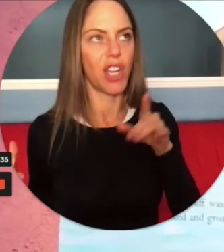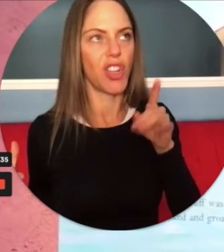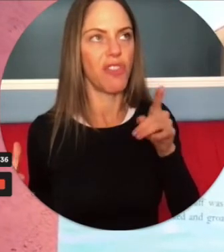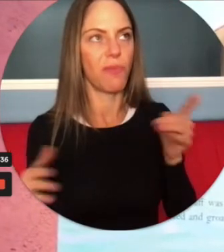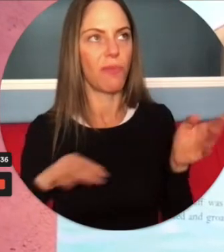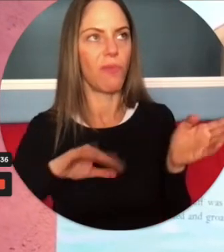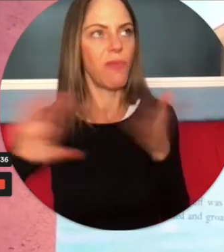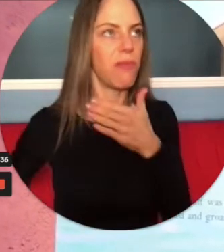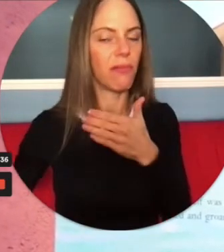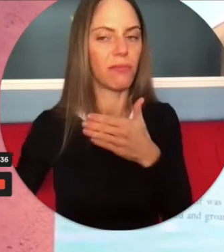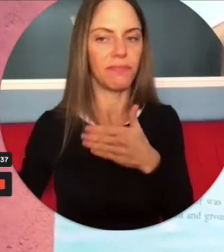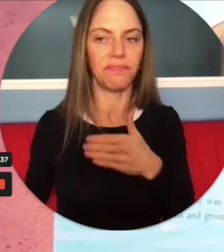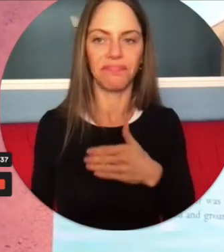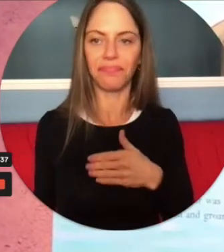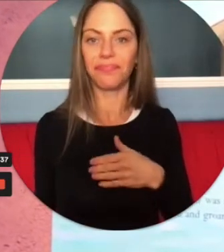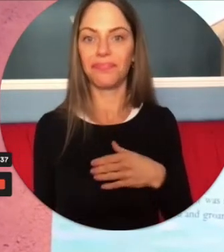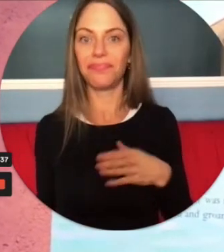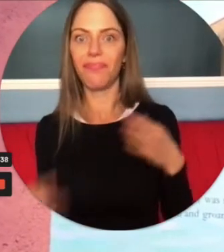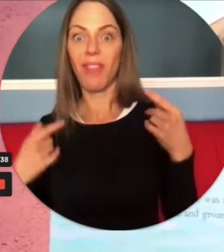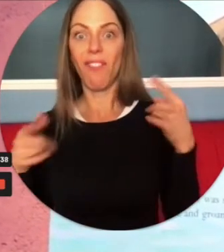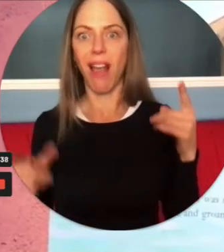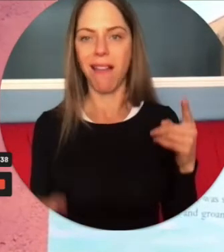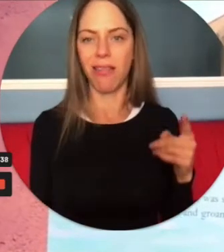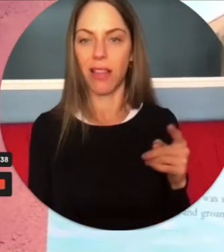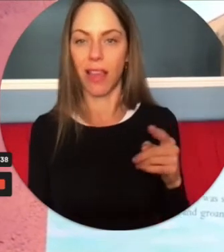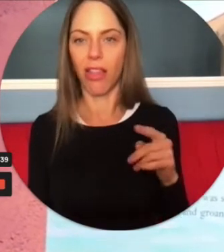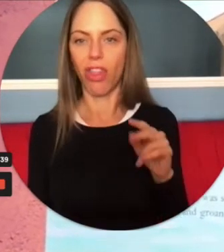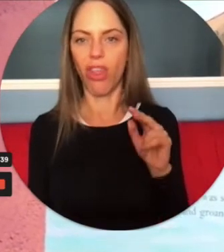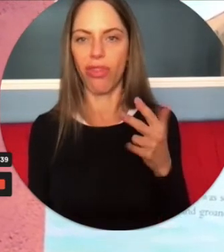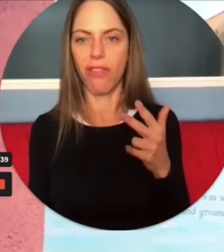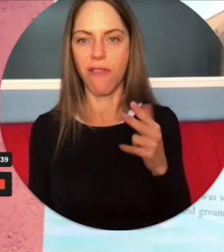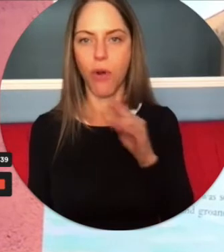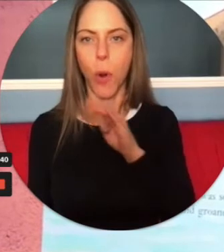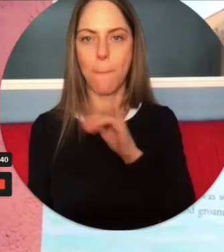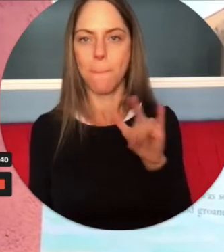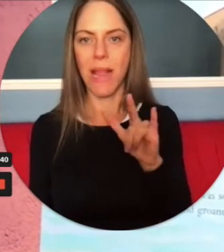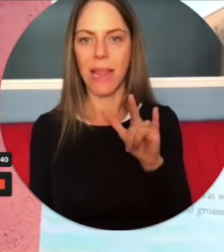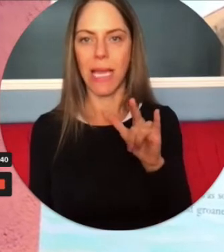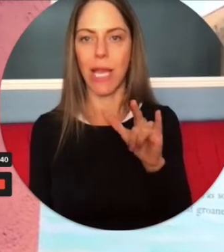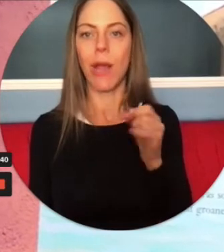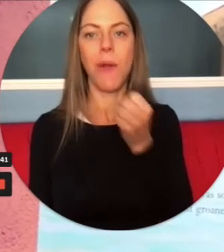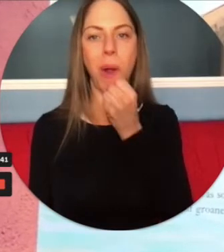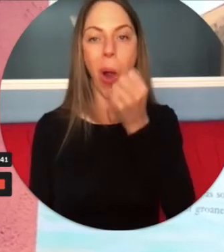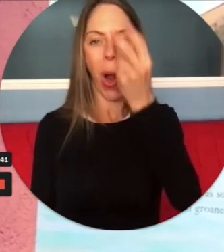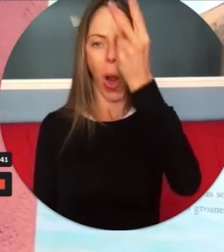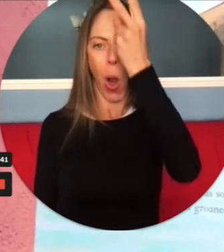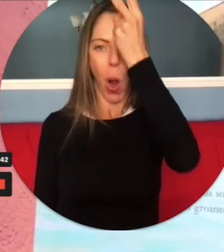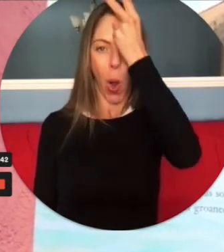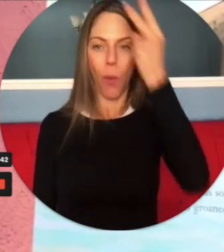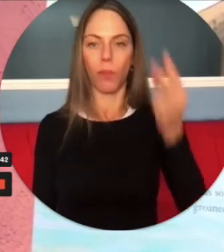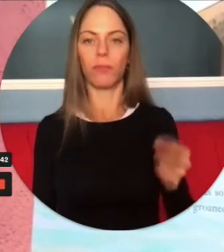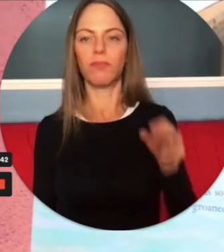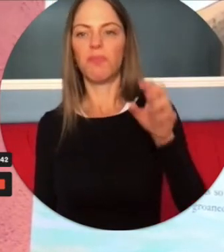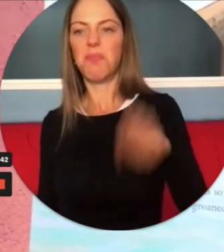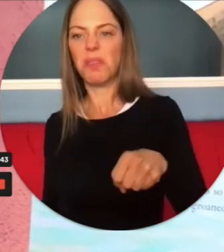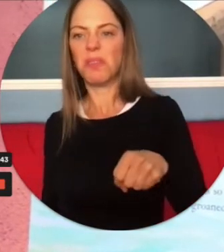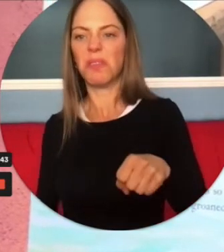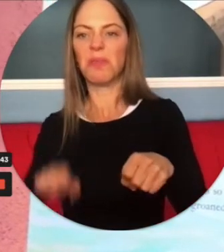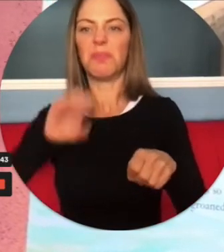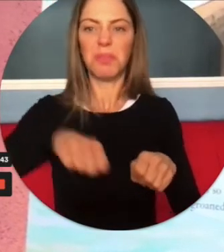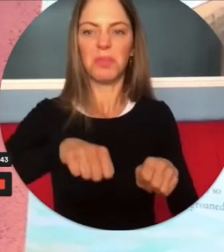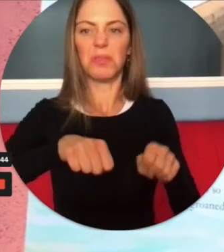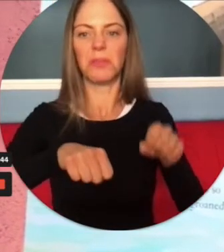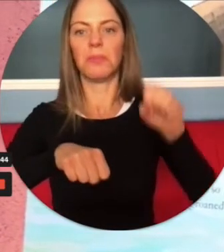gruff trip trap trip trap trip trap trip trap went the